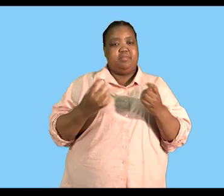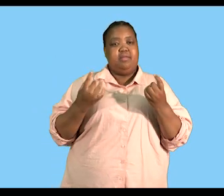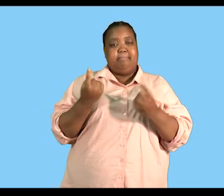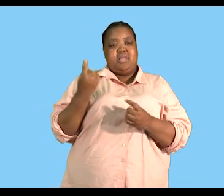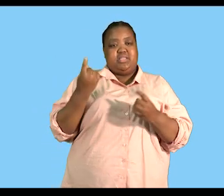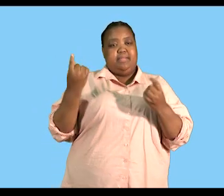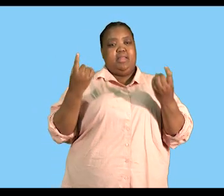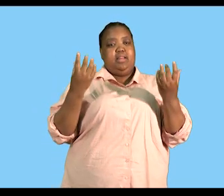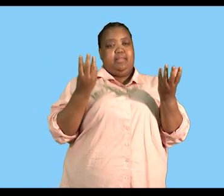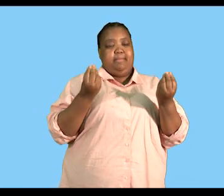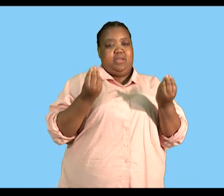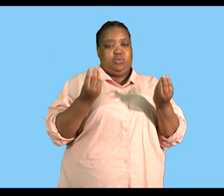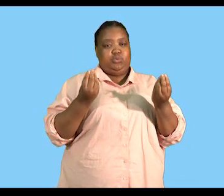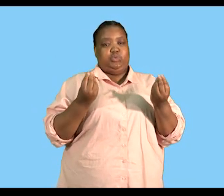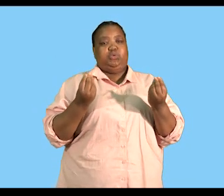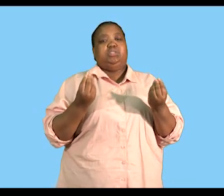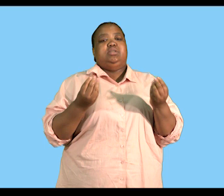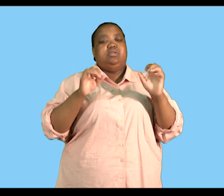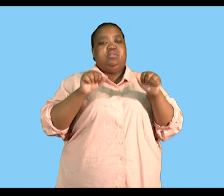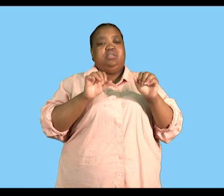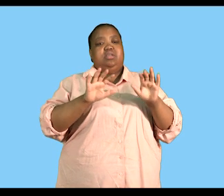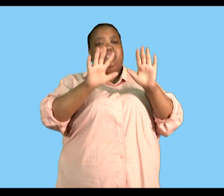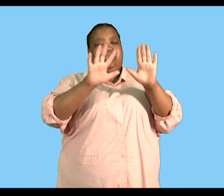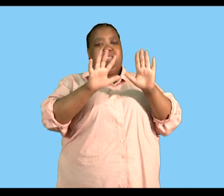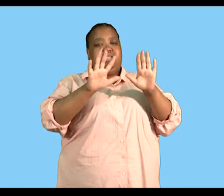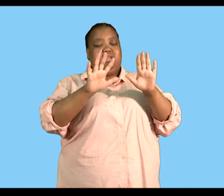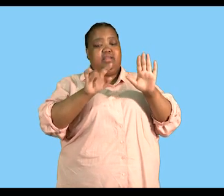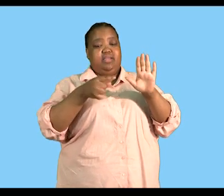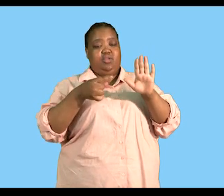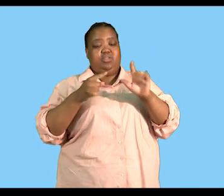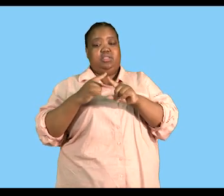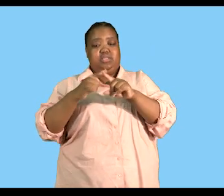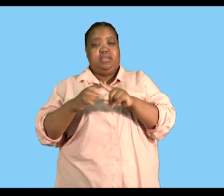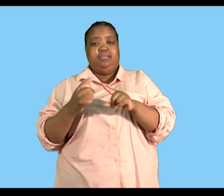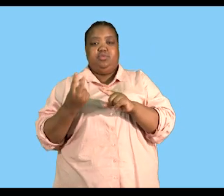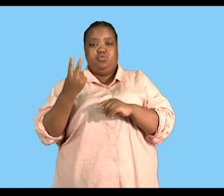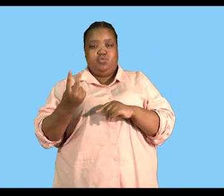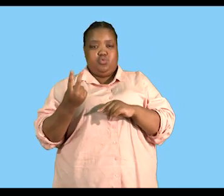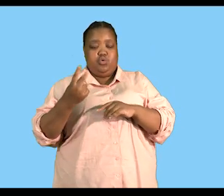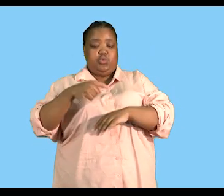invested. It's 10,000, and this is multiplied by 2,